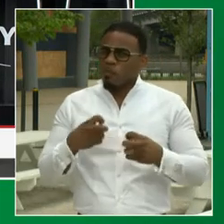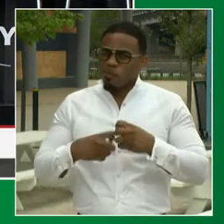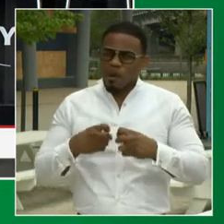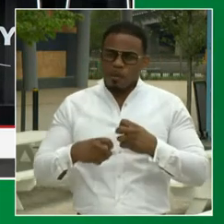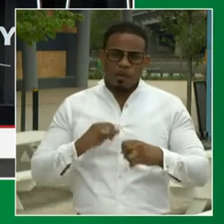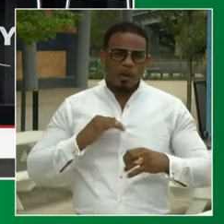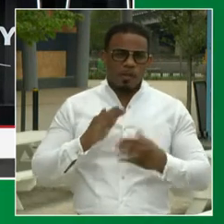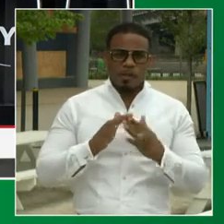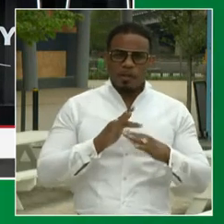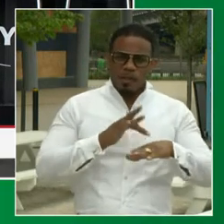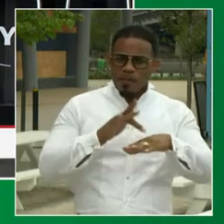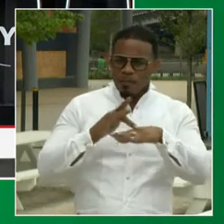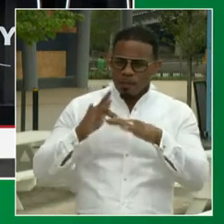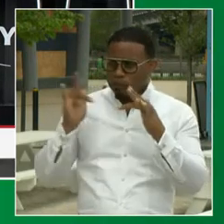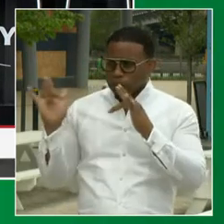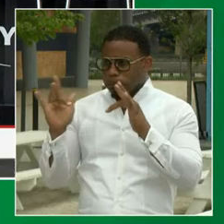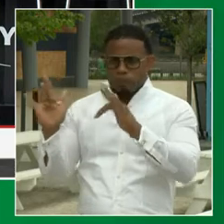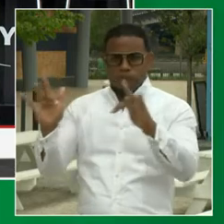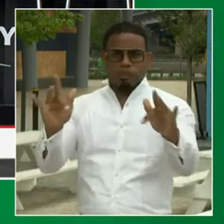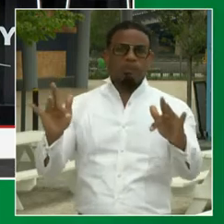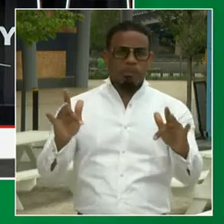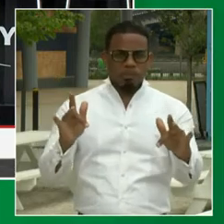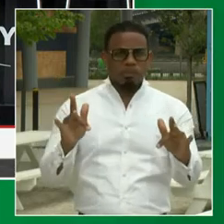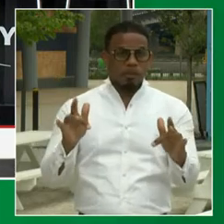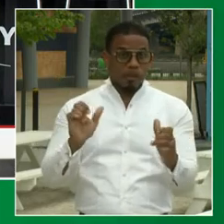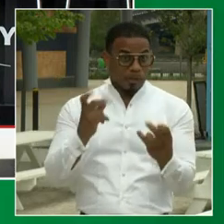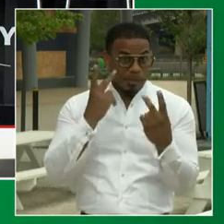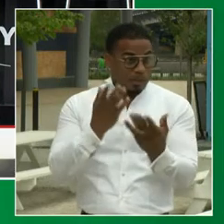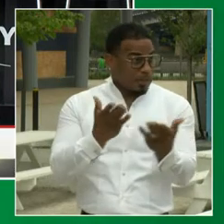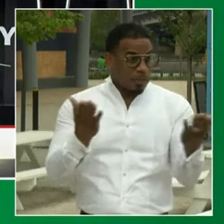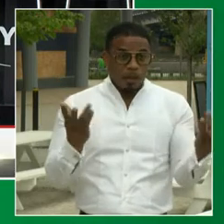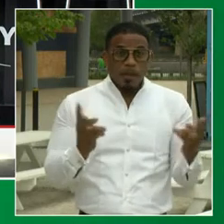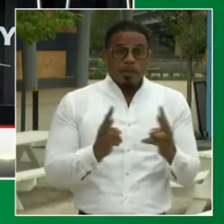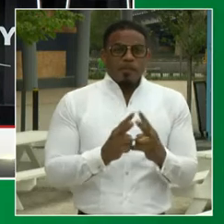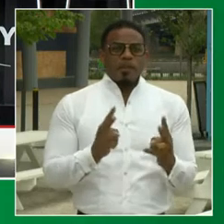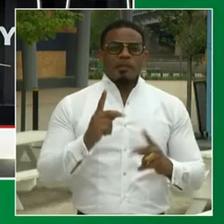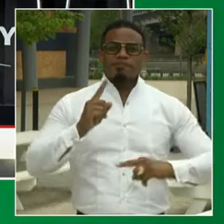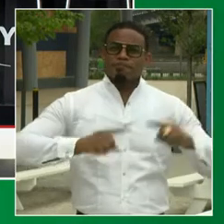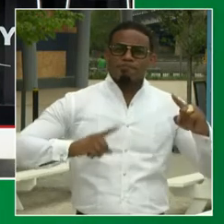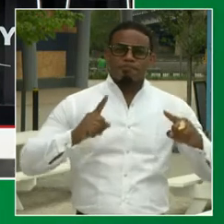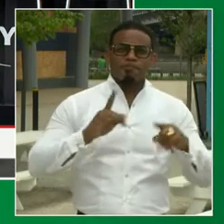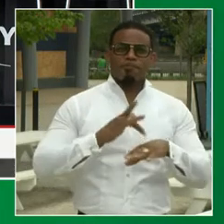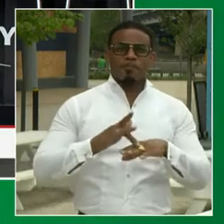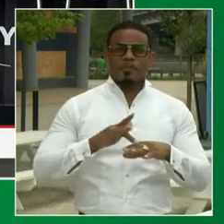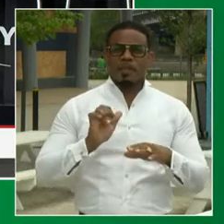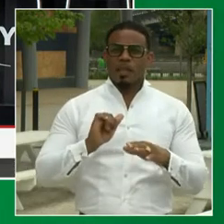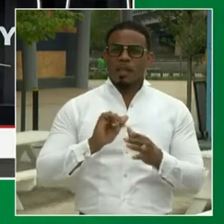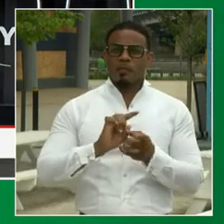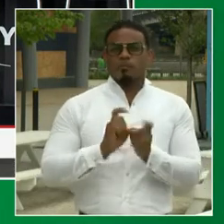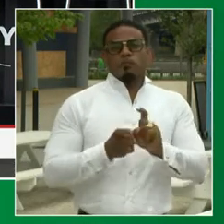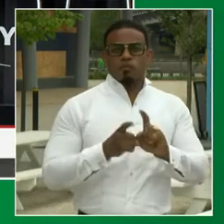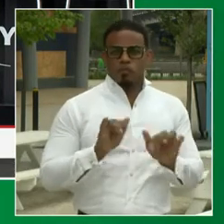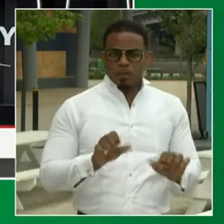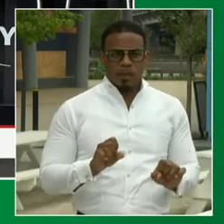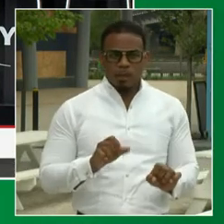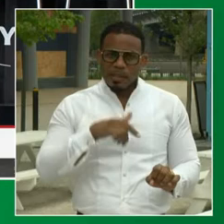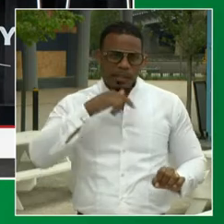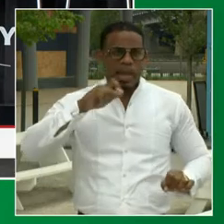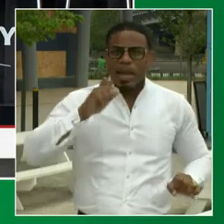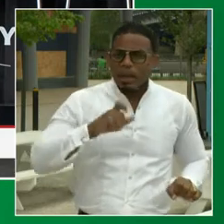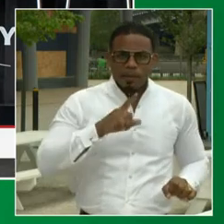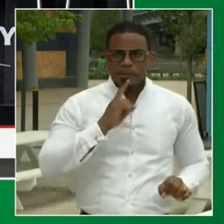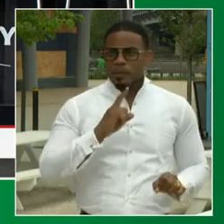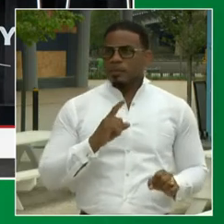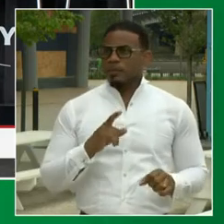our city with vacant, dilapidated spaces. And as you could see, it's a very dynamic space that's convertible. It doesn't have to